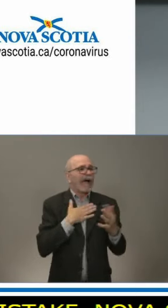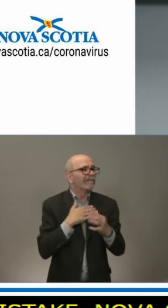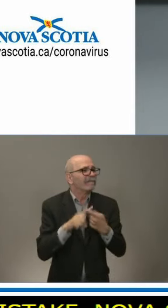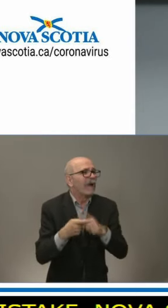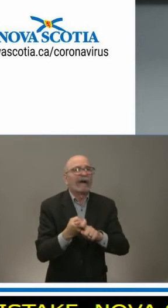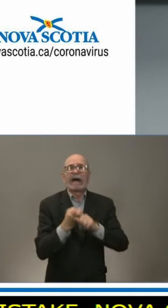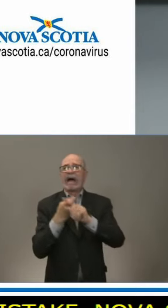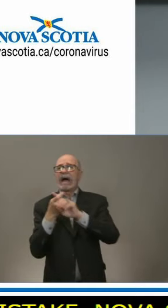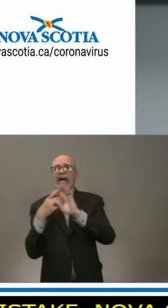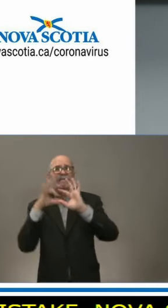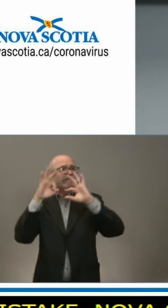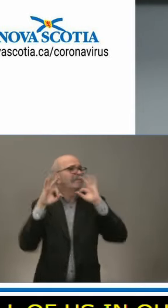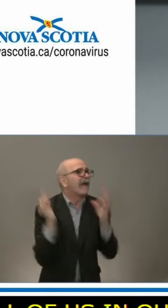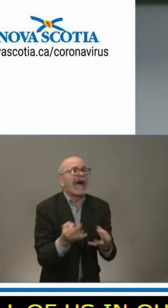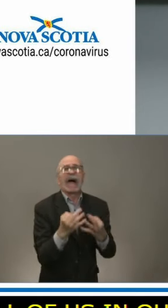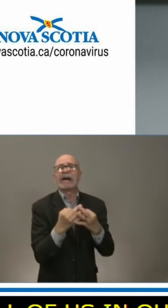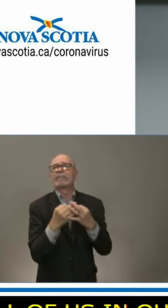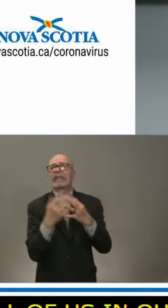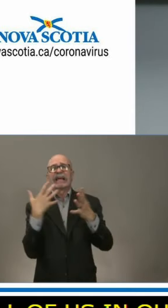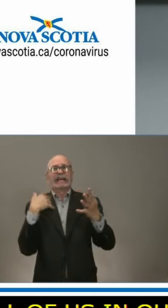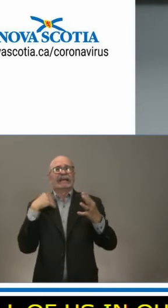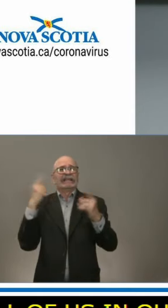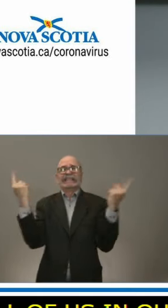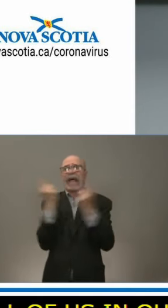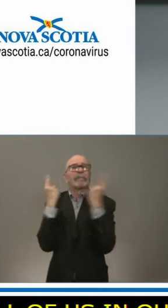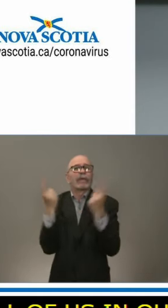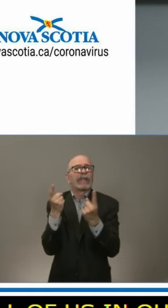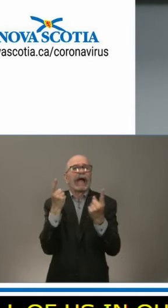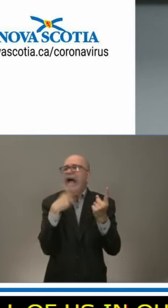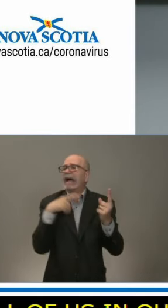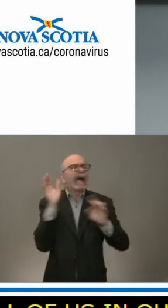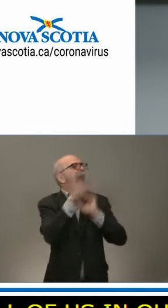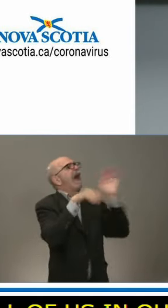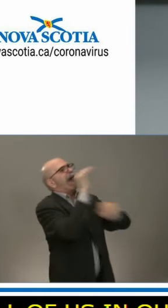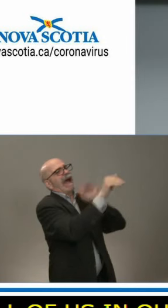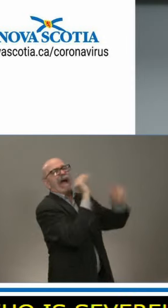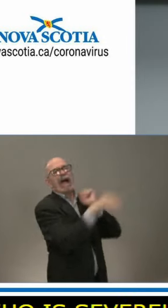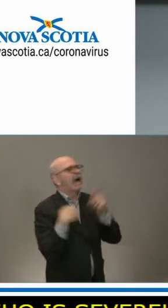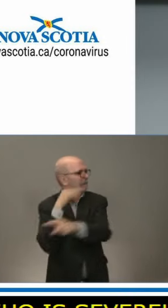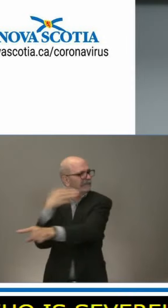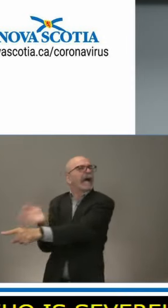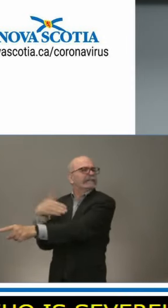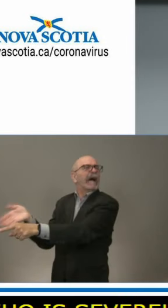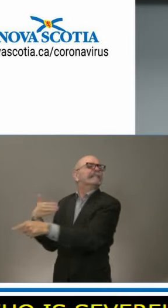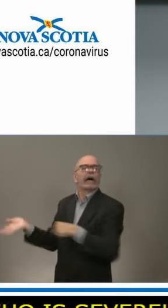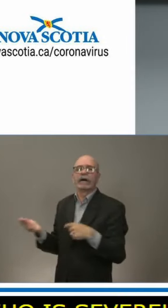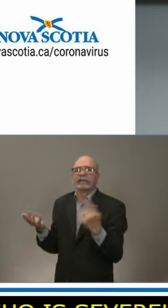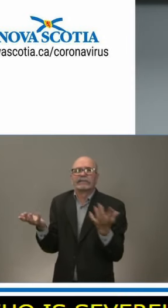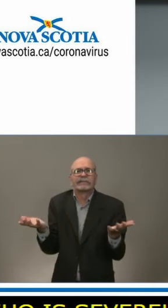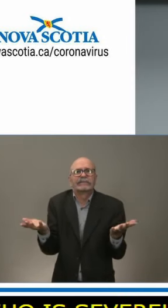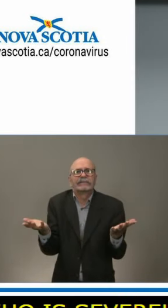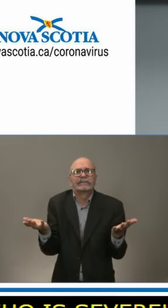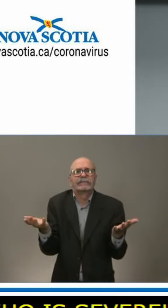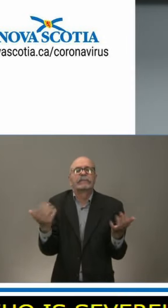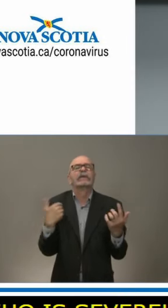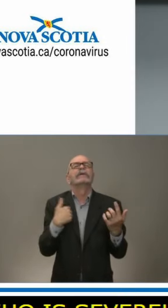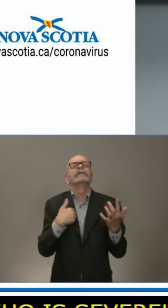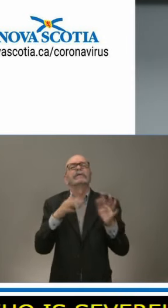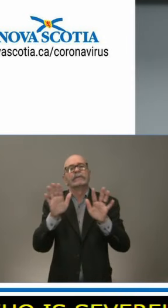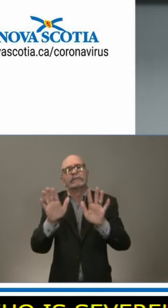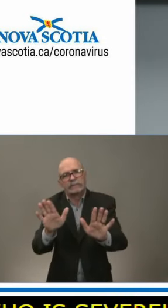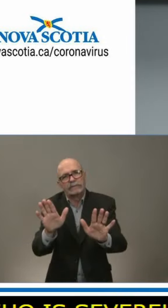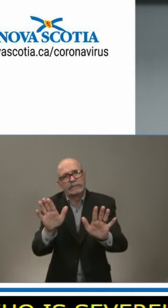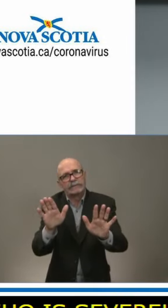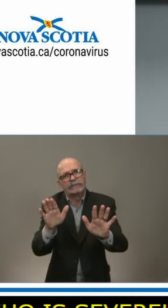it will affect all of us. So my plea again today is that all Nova Scotians,